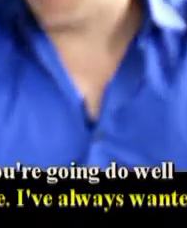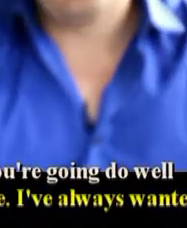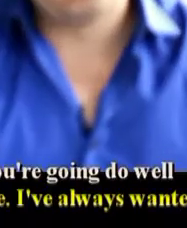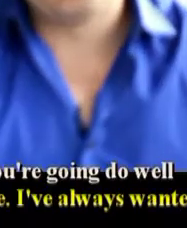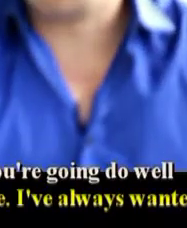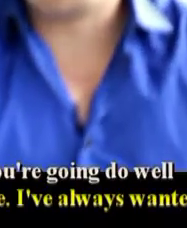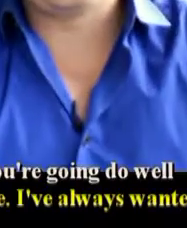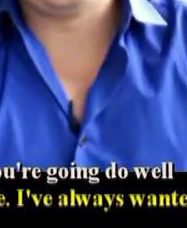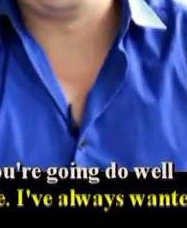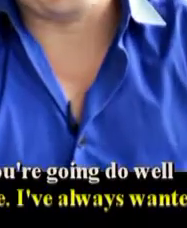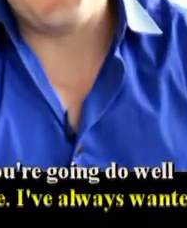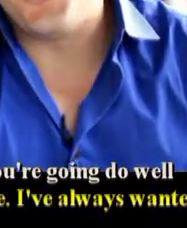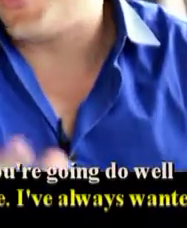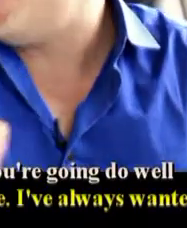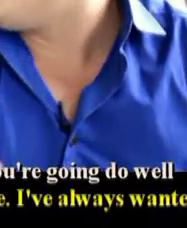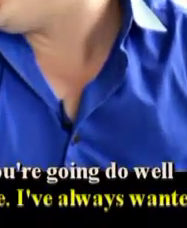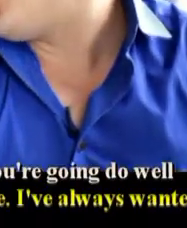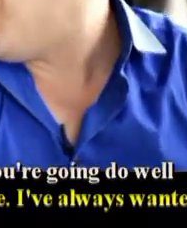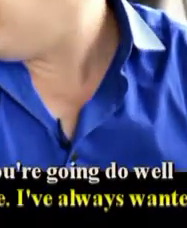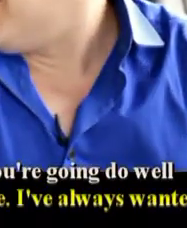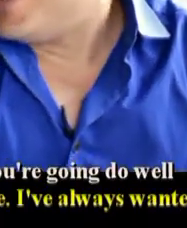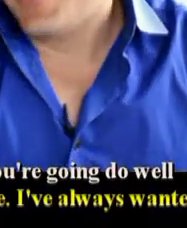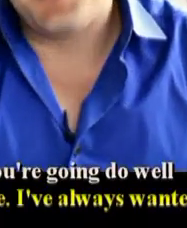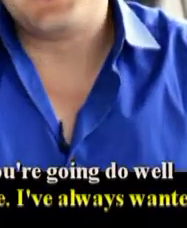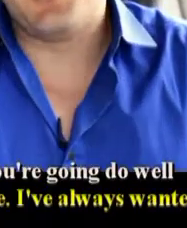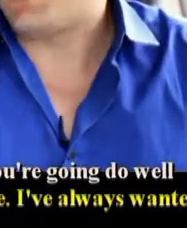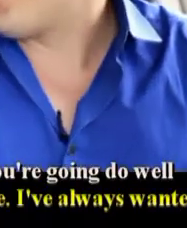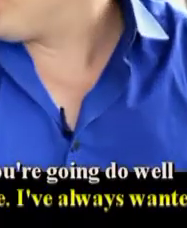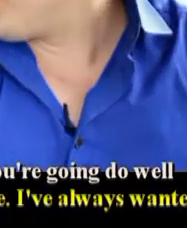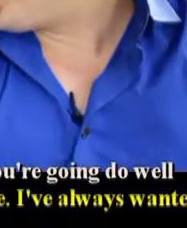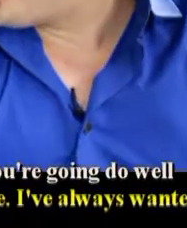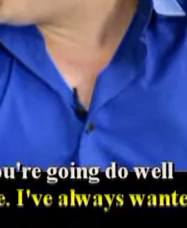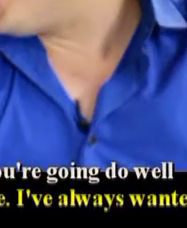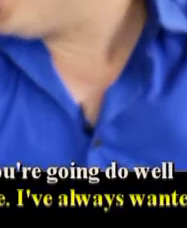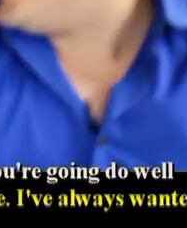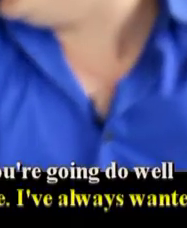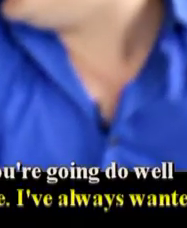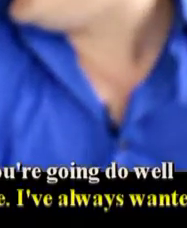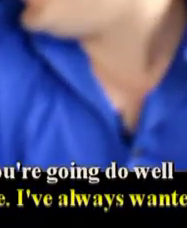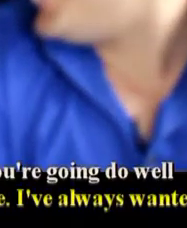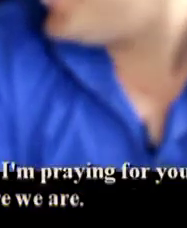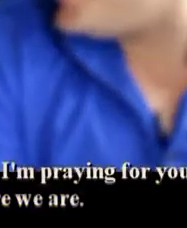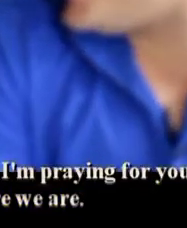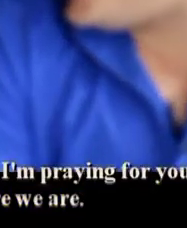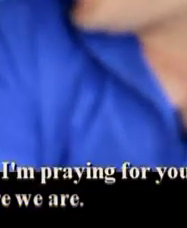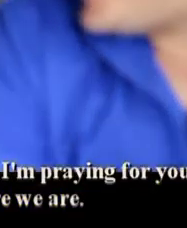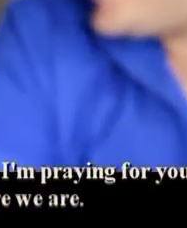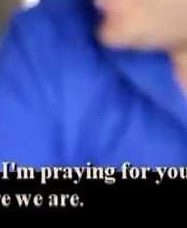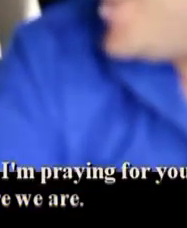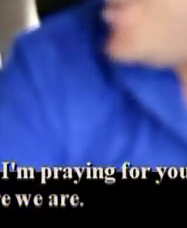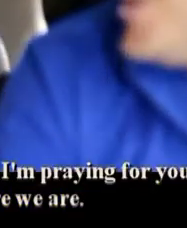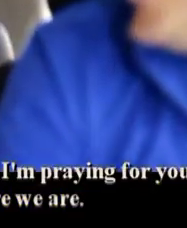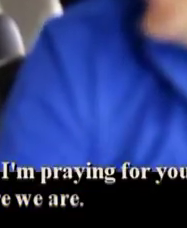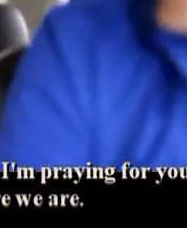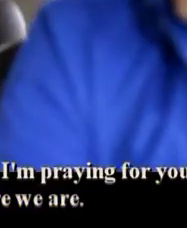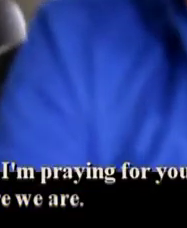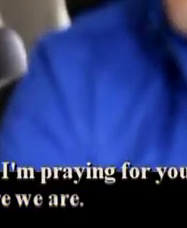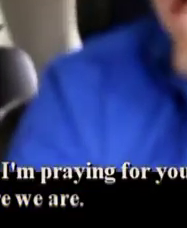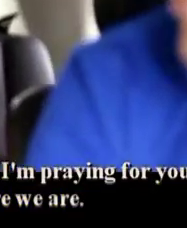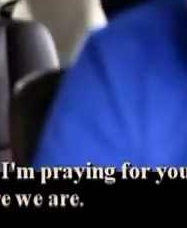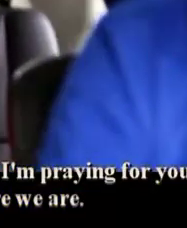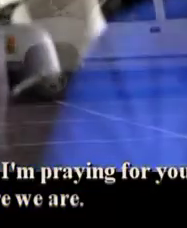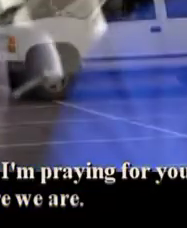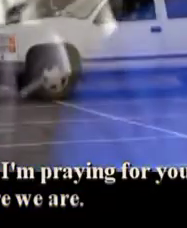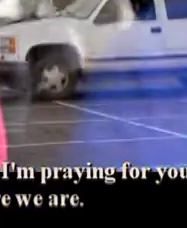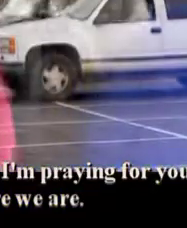are? Yeah, I'm a little nervous for you, too. I know you're going to do well, though. Because I've never done this before. I always wanted to, but I'm nervous, but I'm